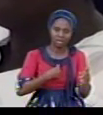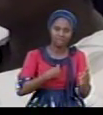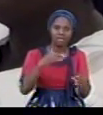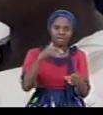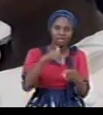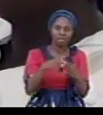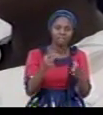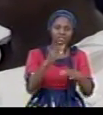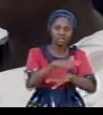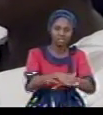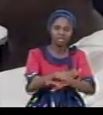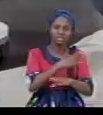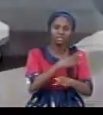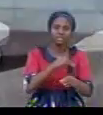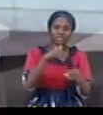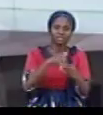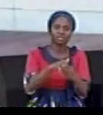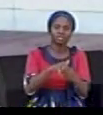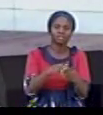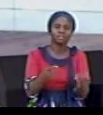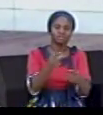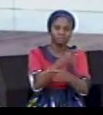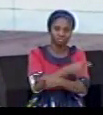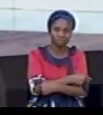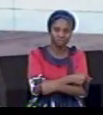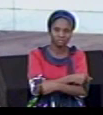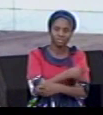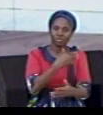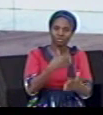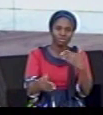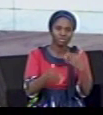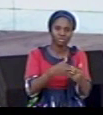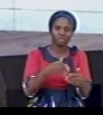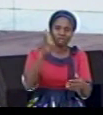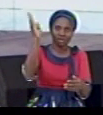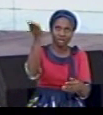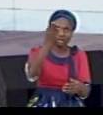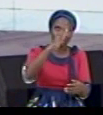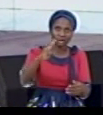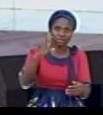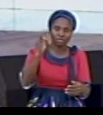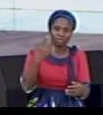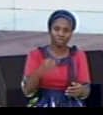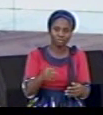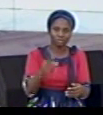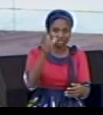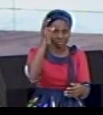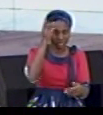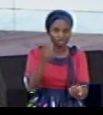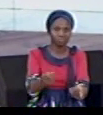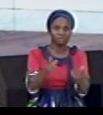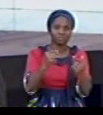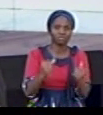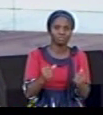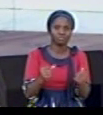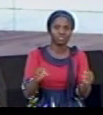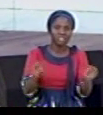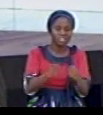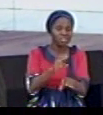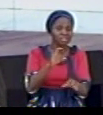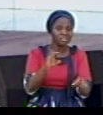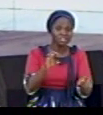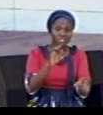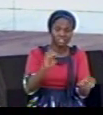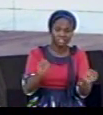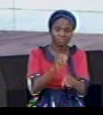in the day. Whatever arrow of the devil comes, even if you don't have the pastor there,